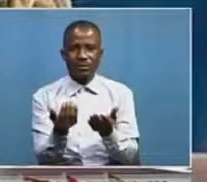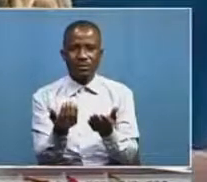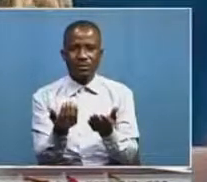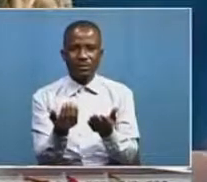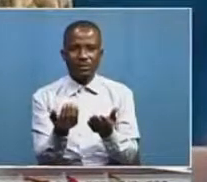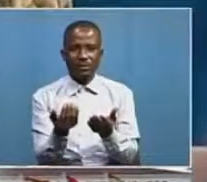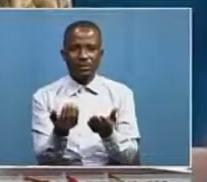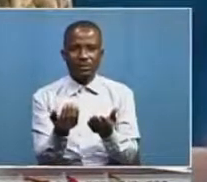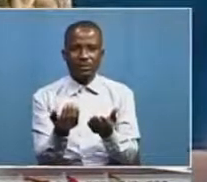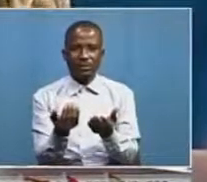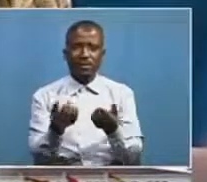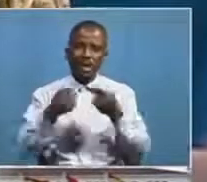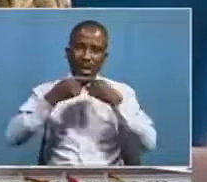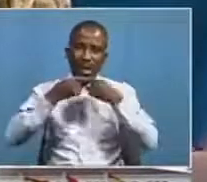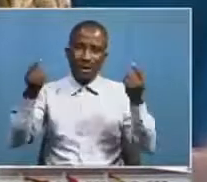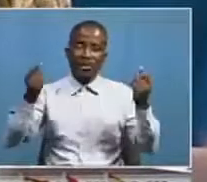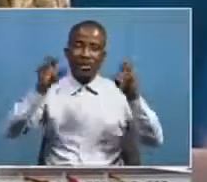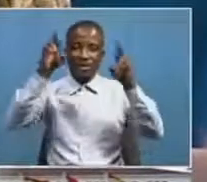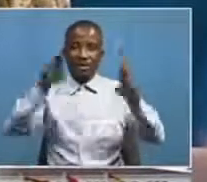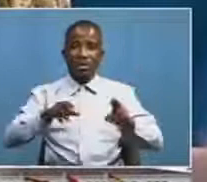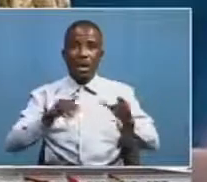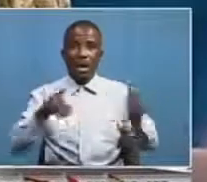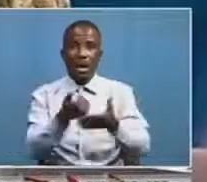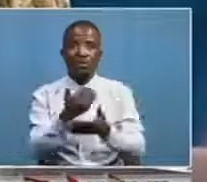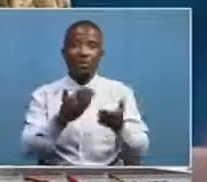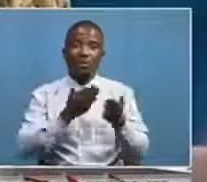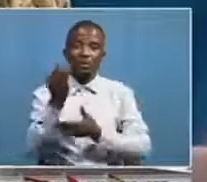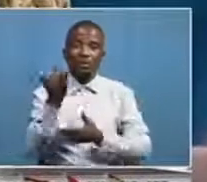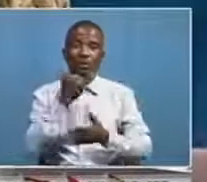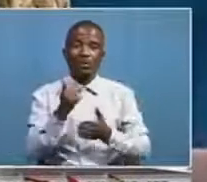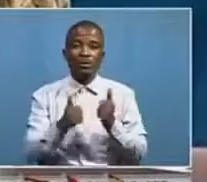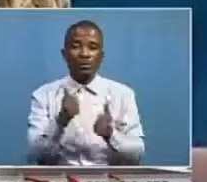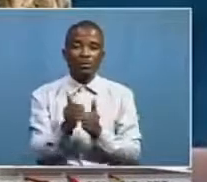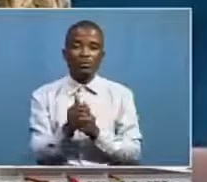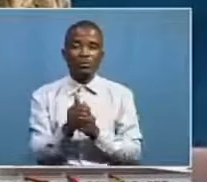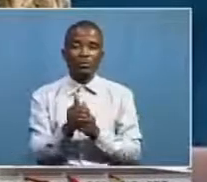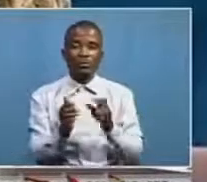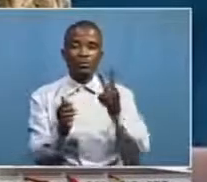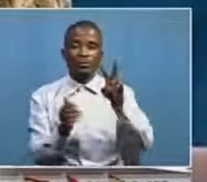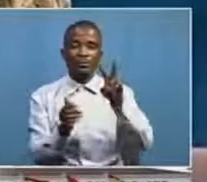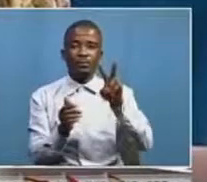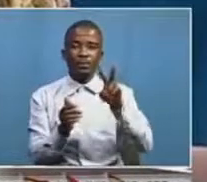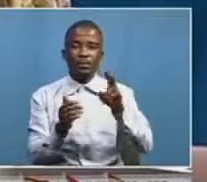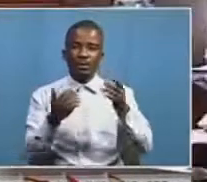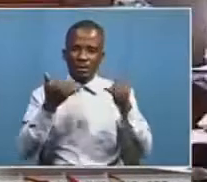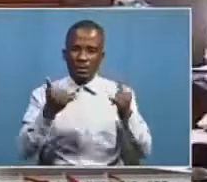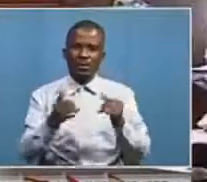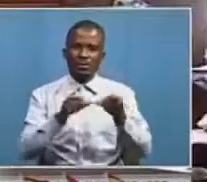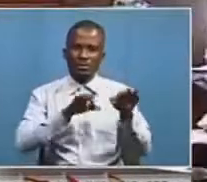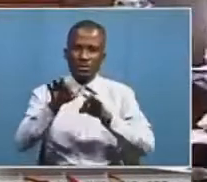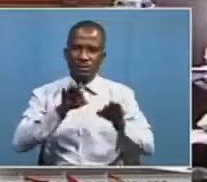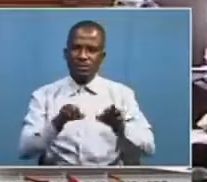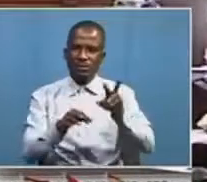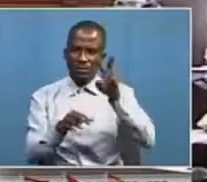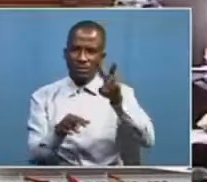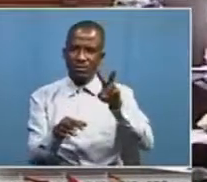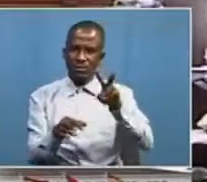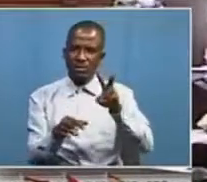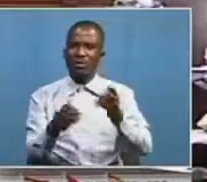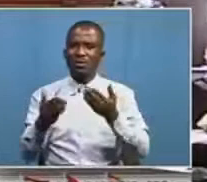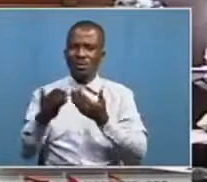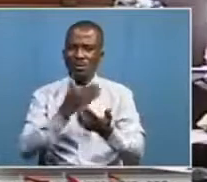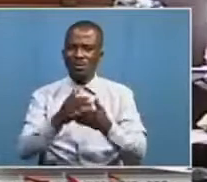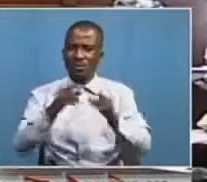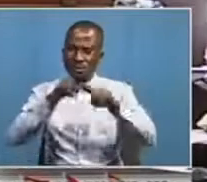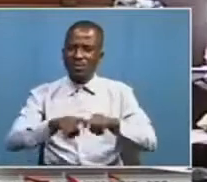Validity of the declaration of the results of the presidential instance, that is issue 2. We now address issue 2, which is whether or not, based